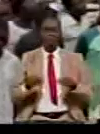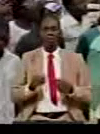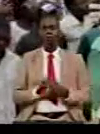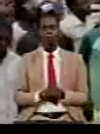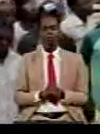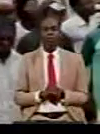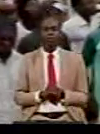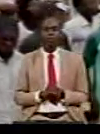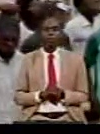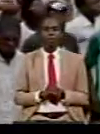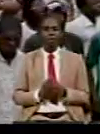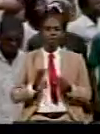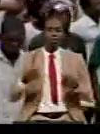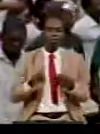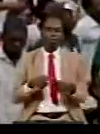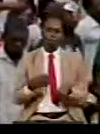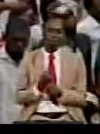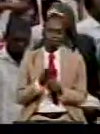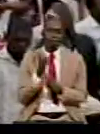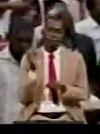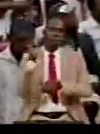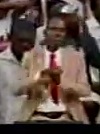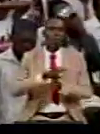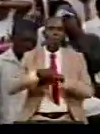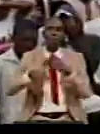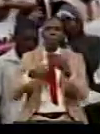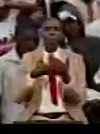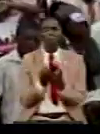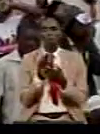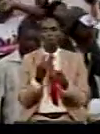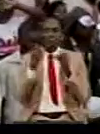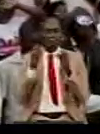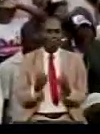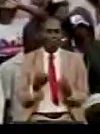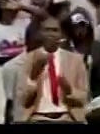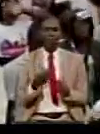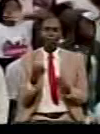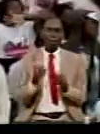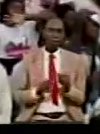Able to make you overcome all the power of every enemy.